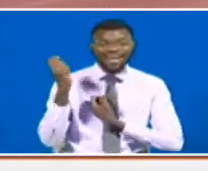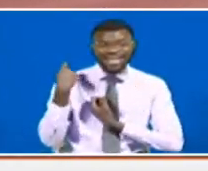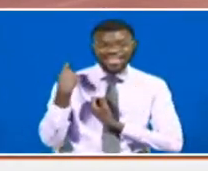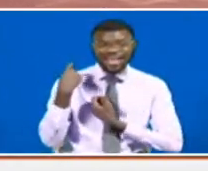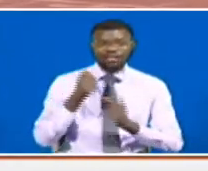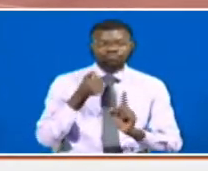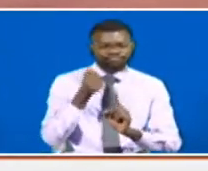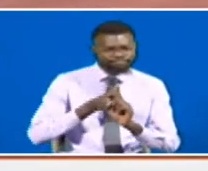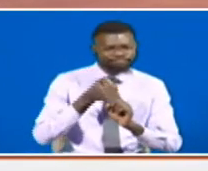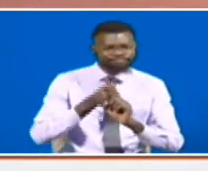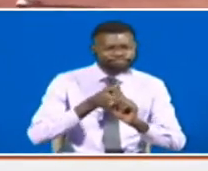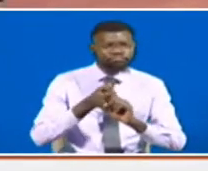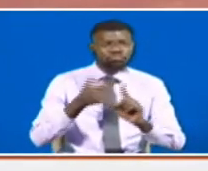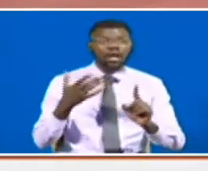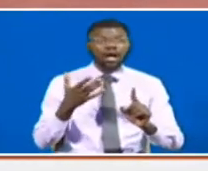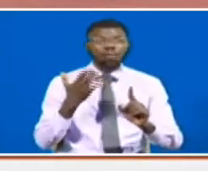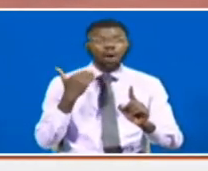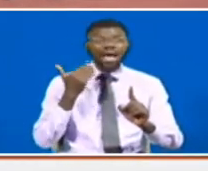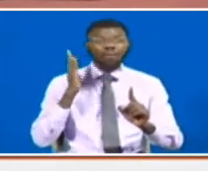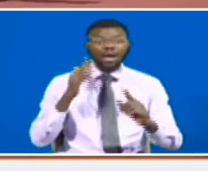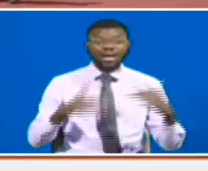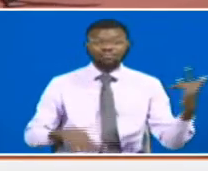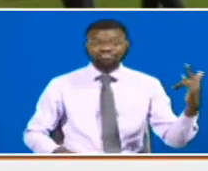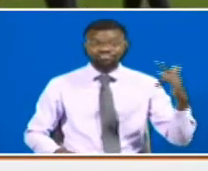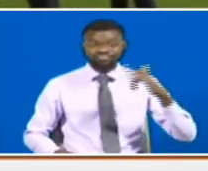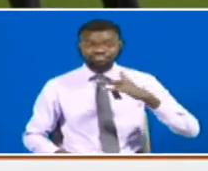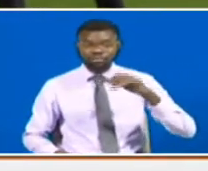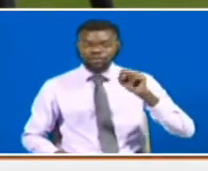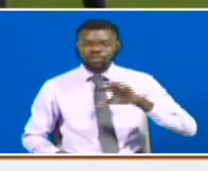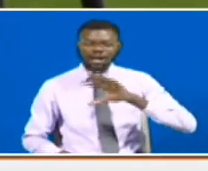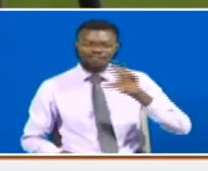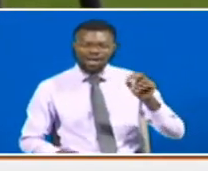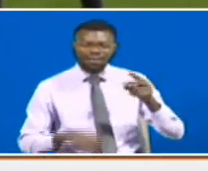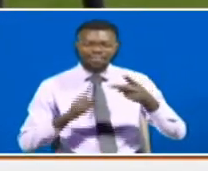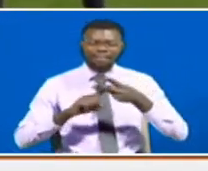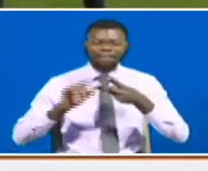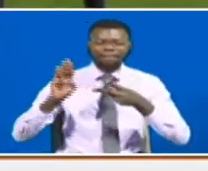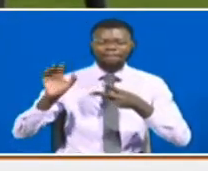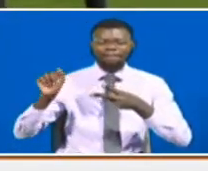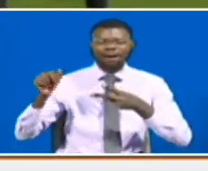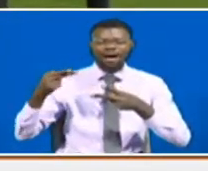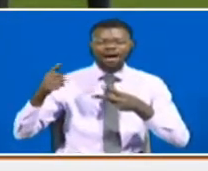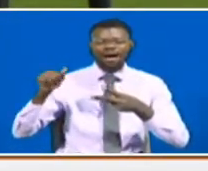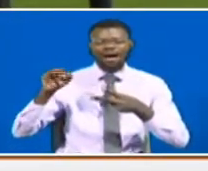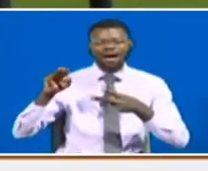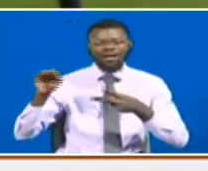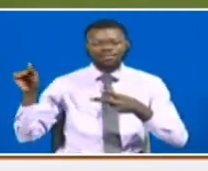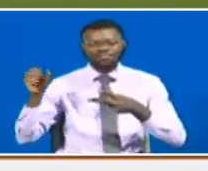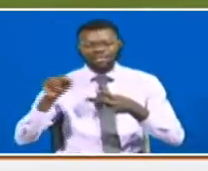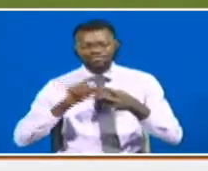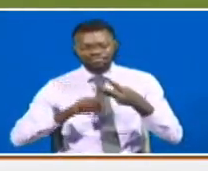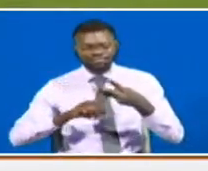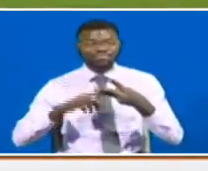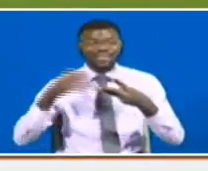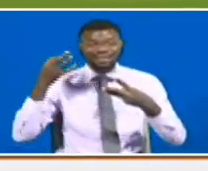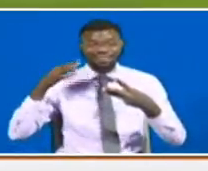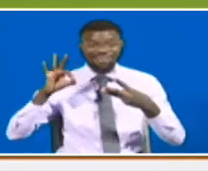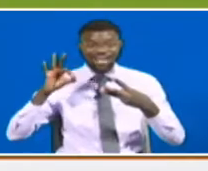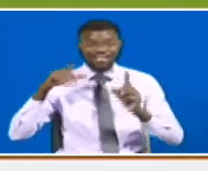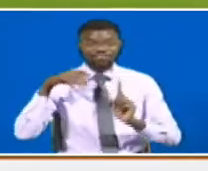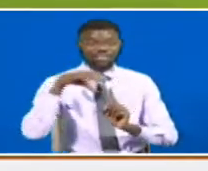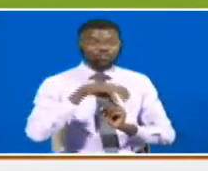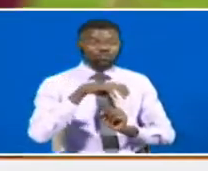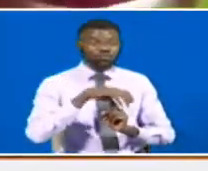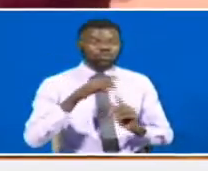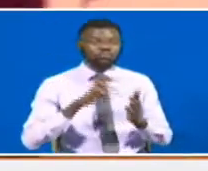in qualifiers to be held in South Africa Grand Prix, Bahamas World Relays Championship, and in Miramar's Championship in France. Target on site